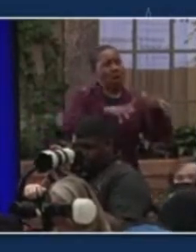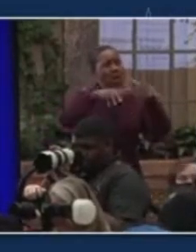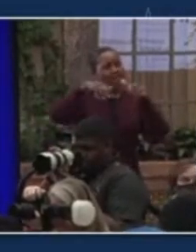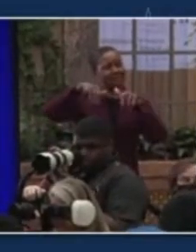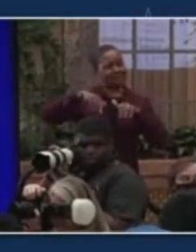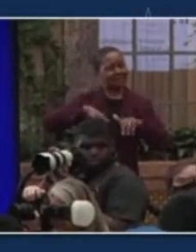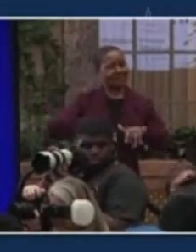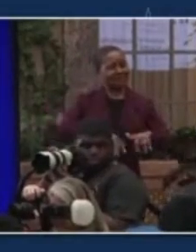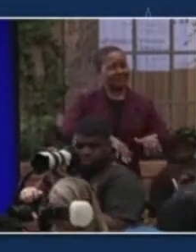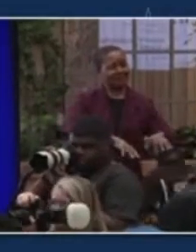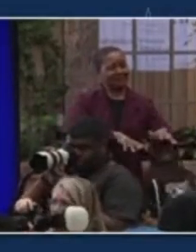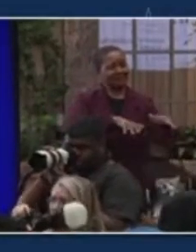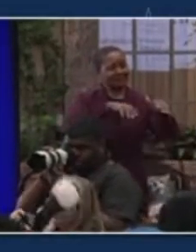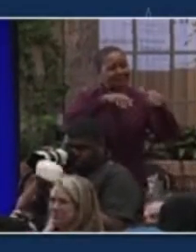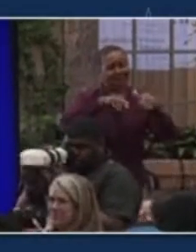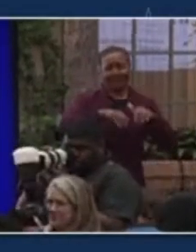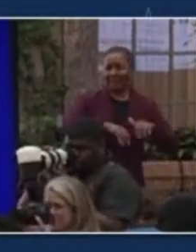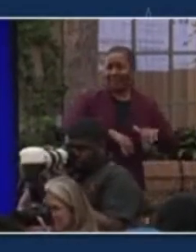rolling